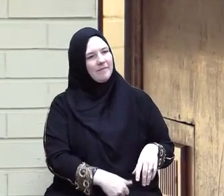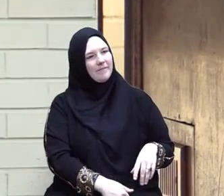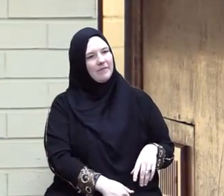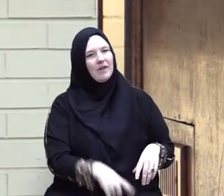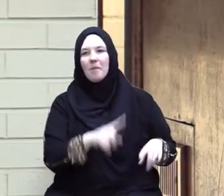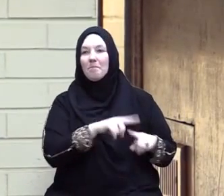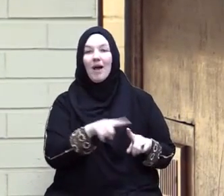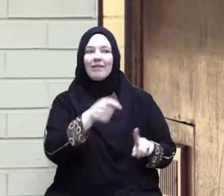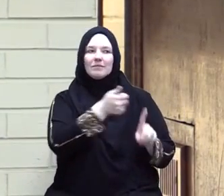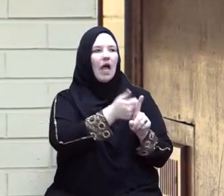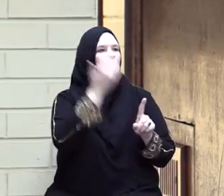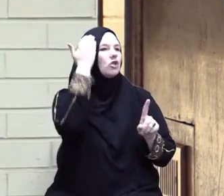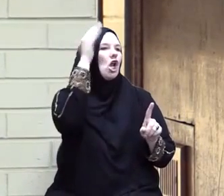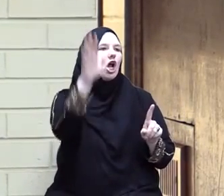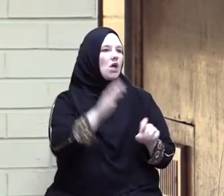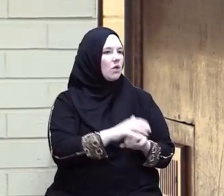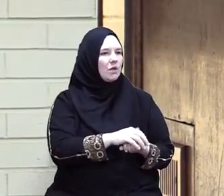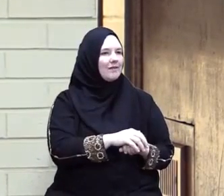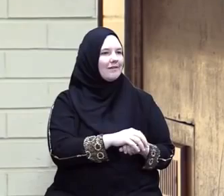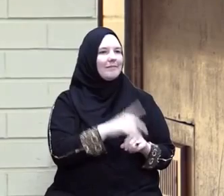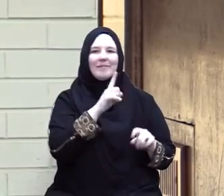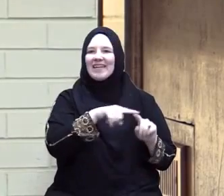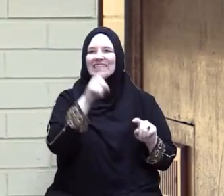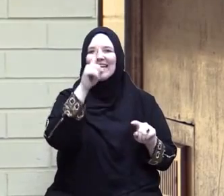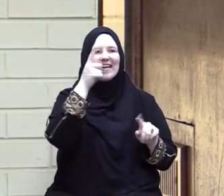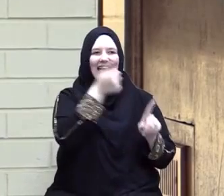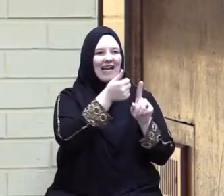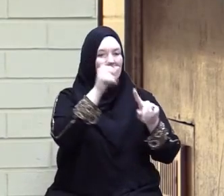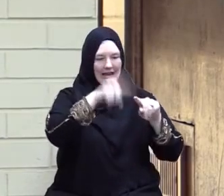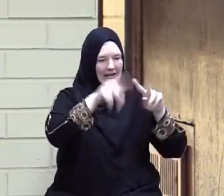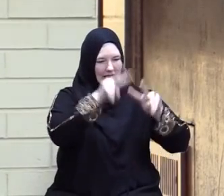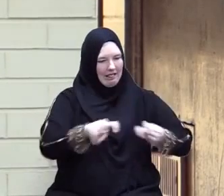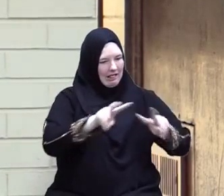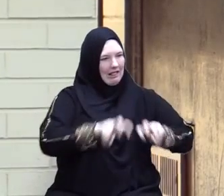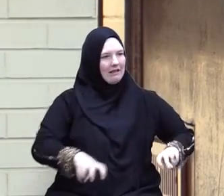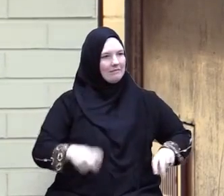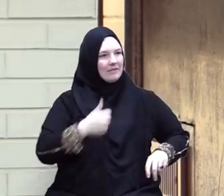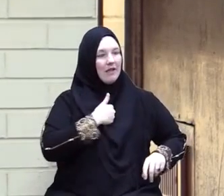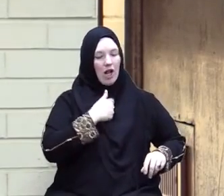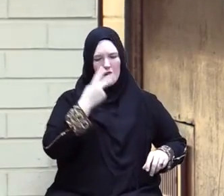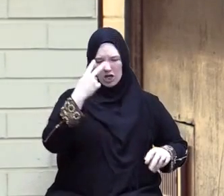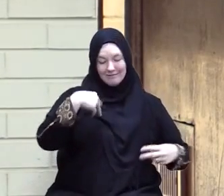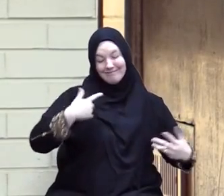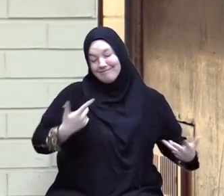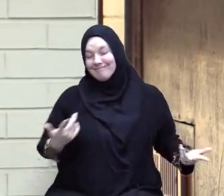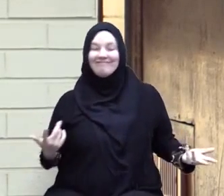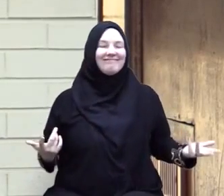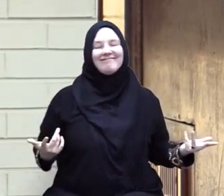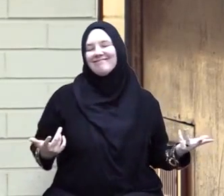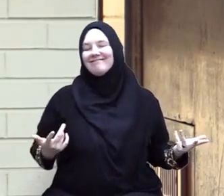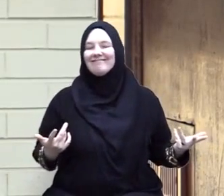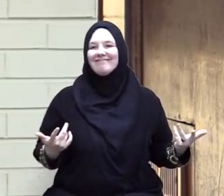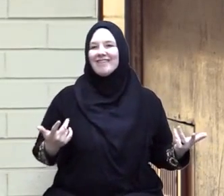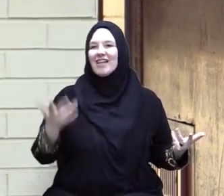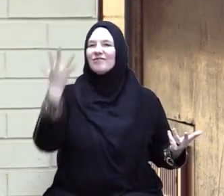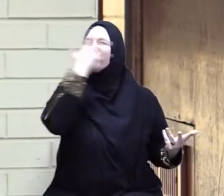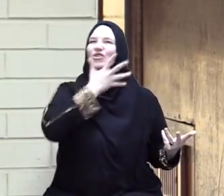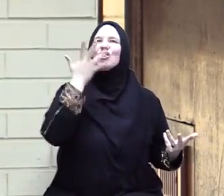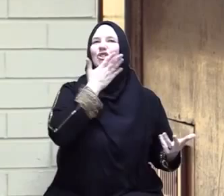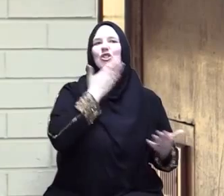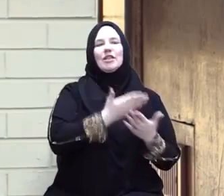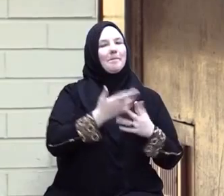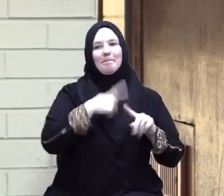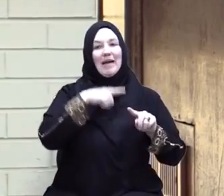But they do not know because they don't look in the mirror. They just look at themselves as a class and they look at the others who believe